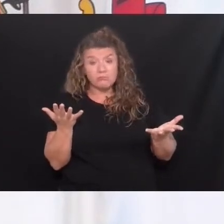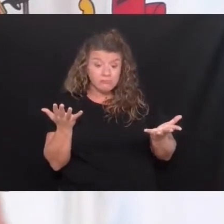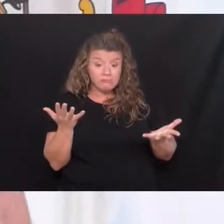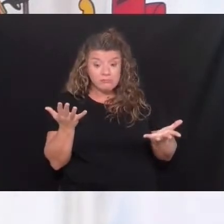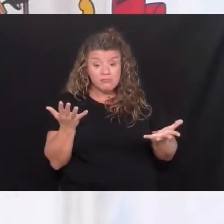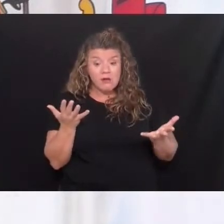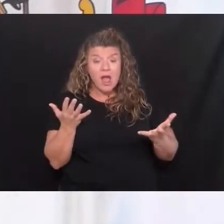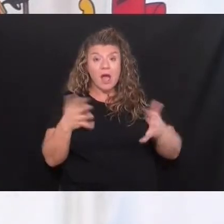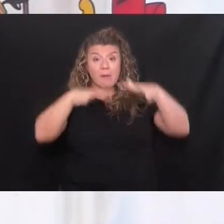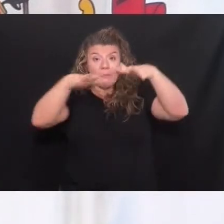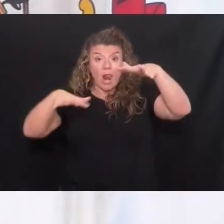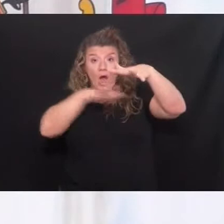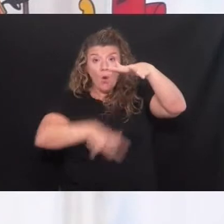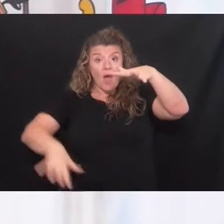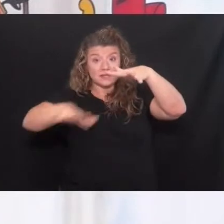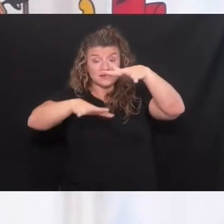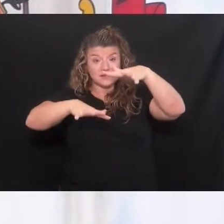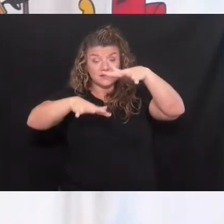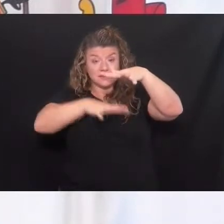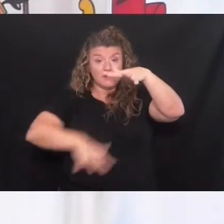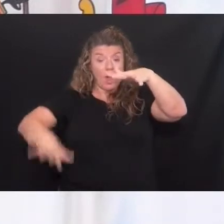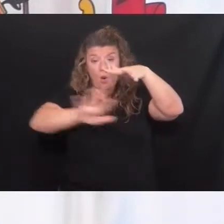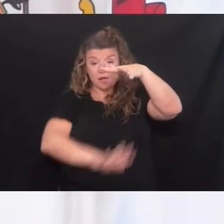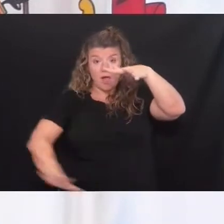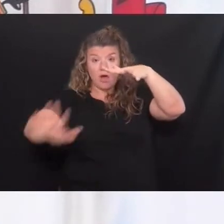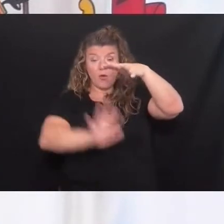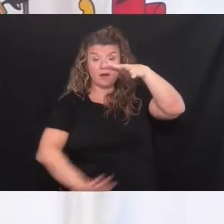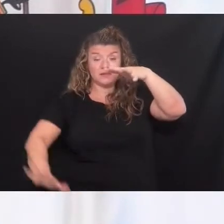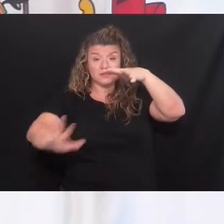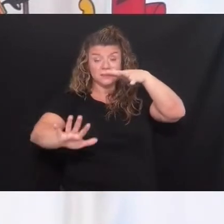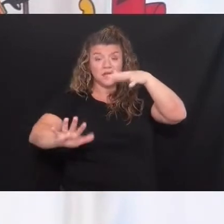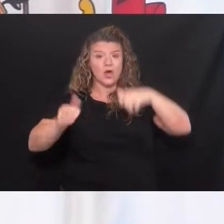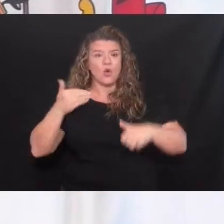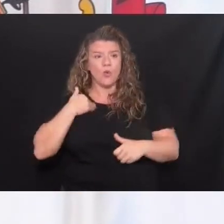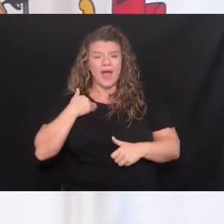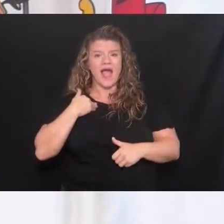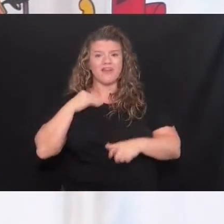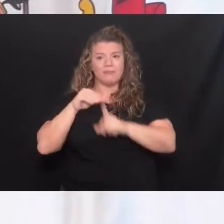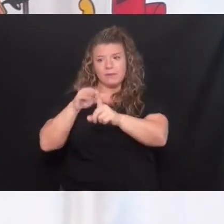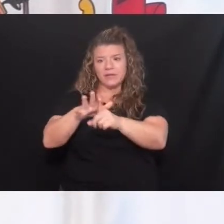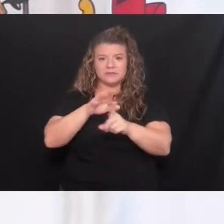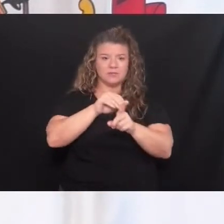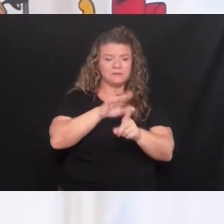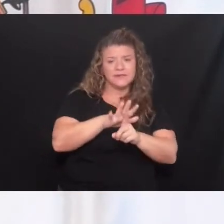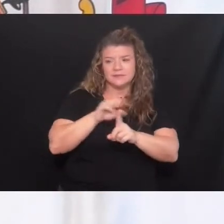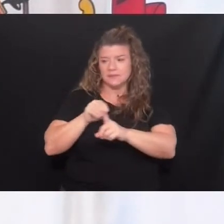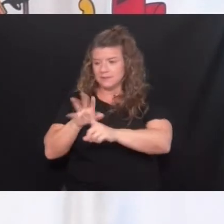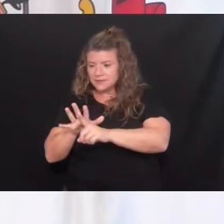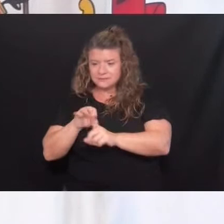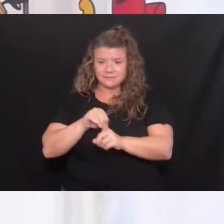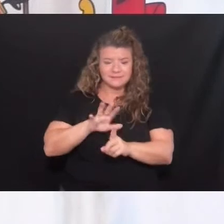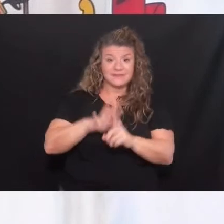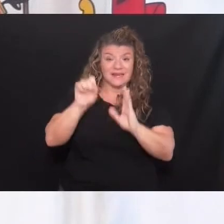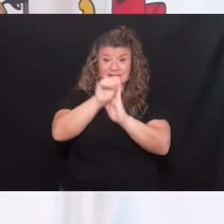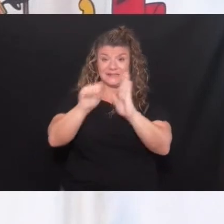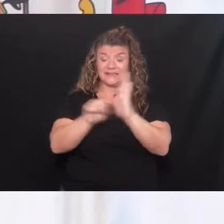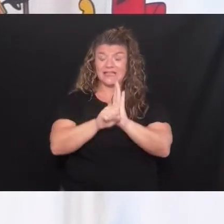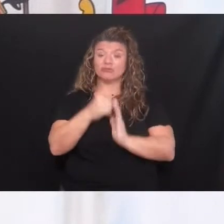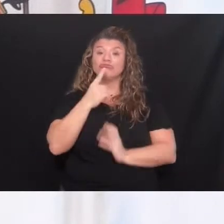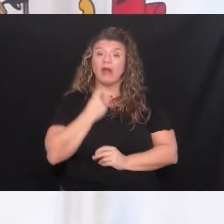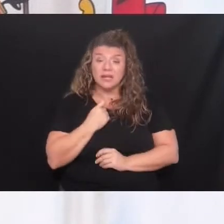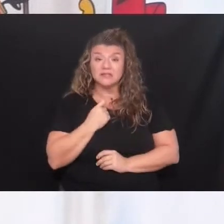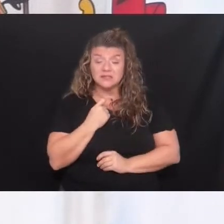that below us, all around us, we have populations of states that were all in the